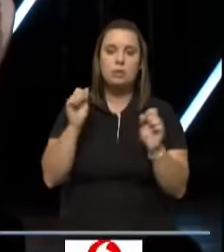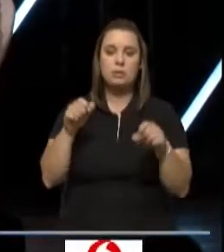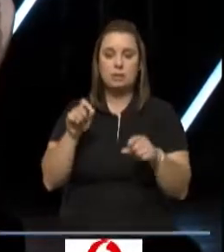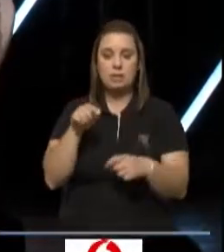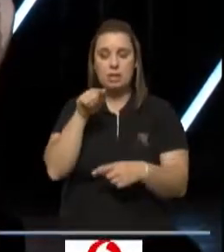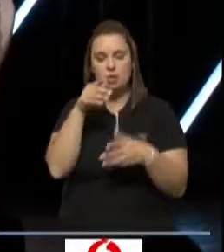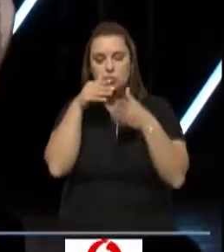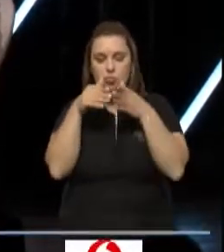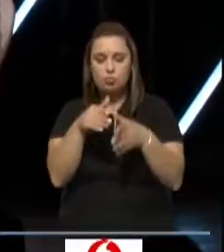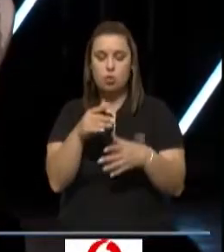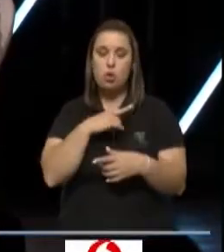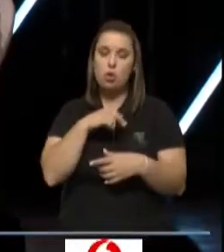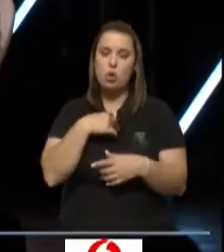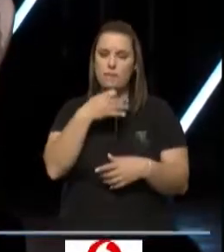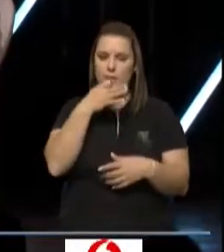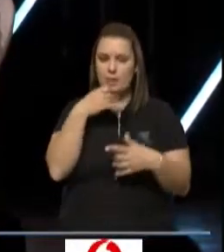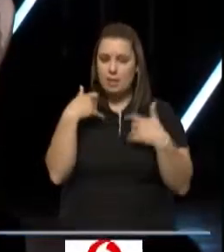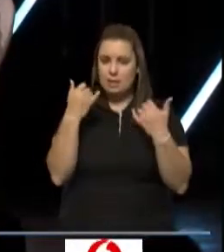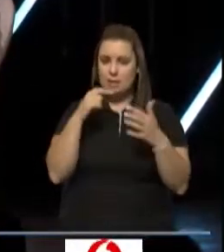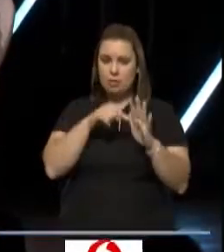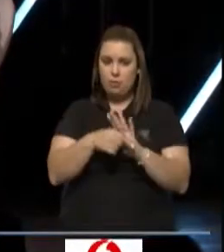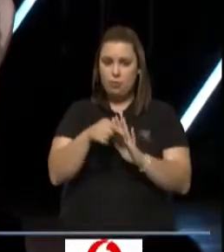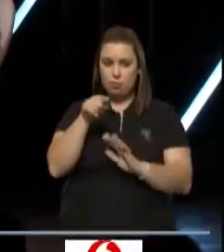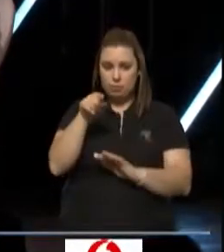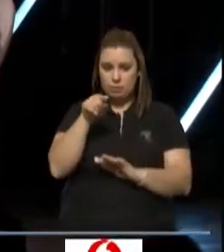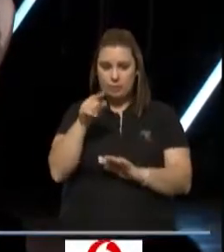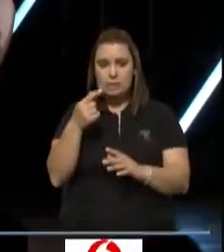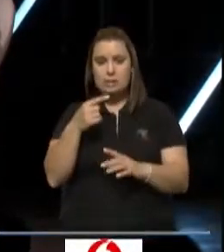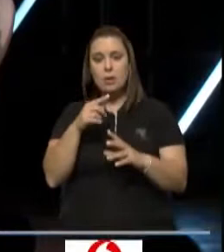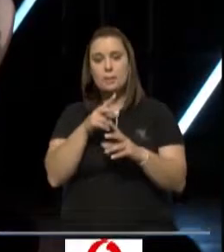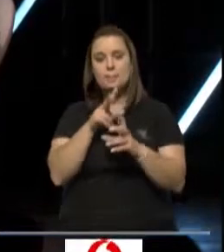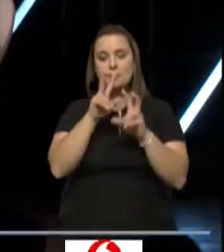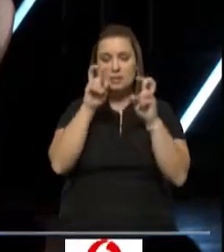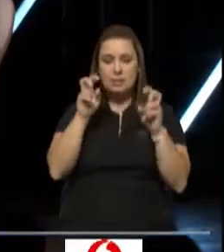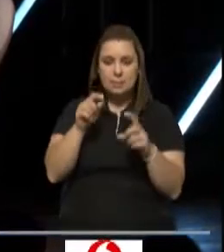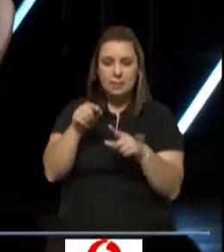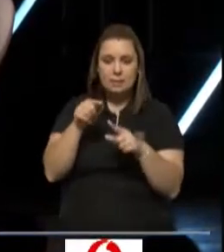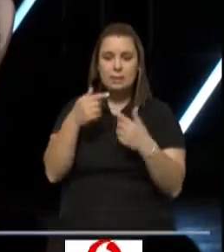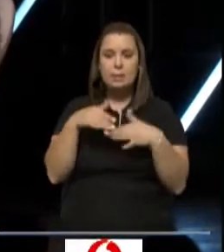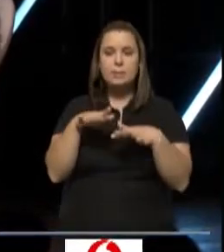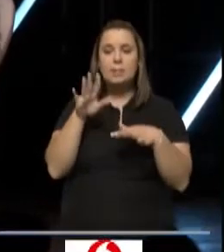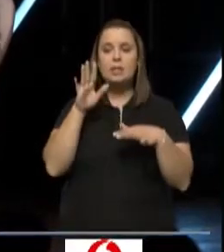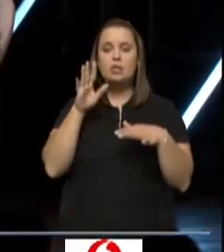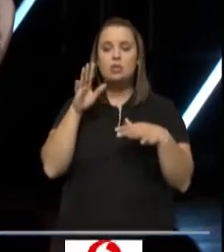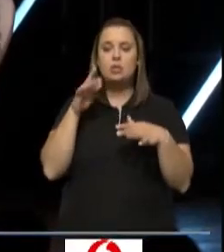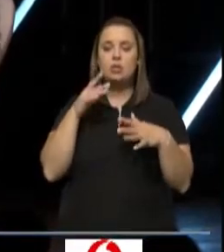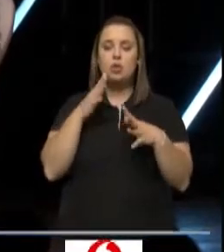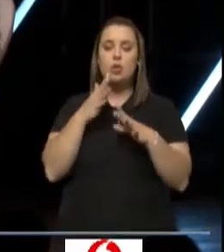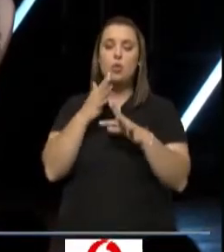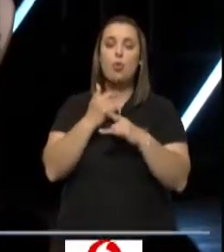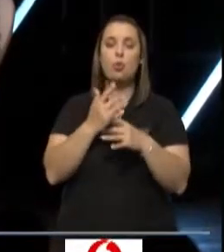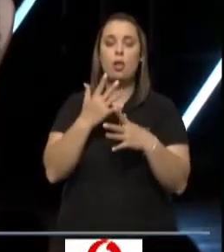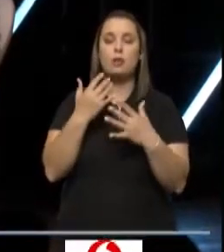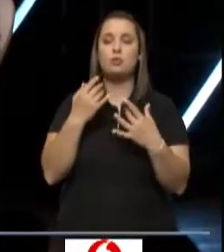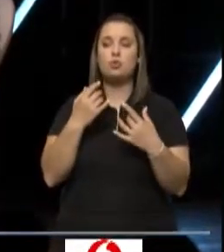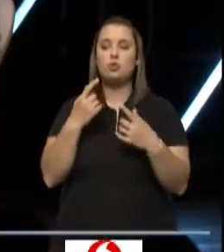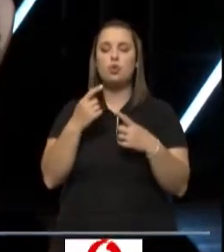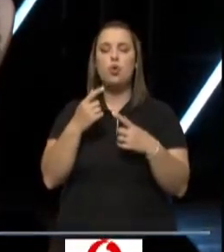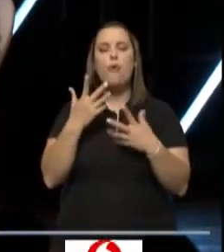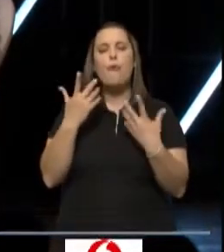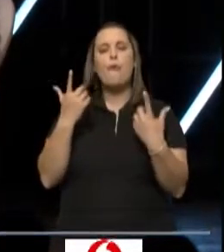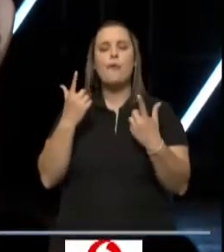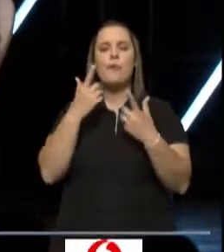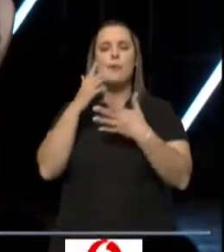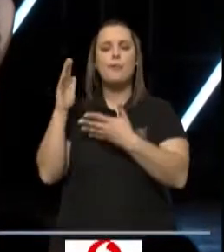white area after there was a death. And so we're going to talk about these questions, but if you allow